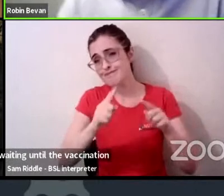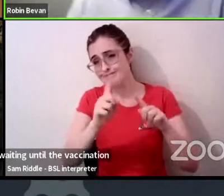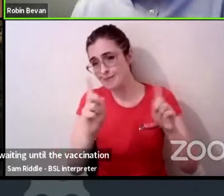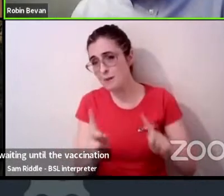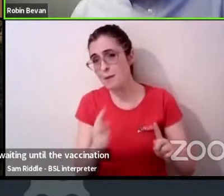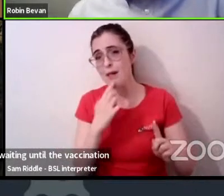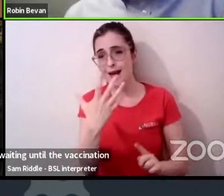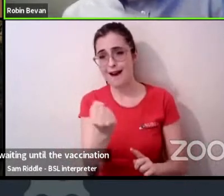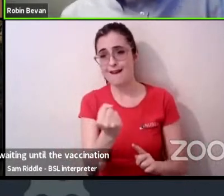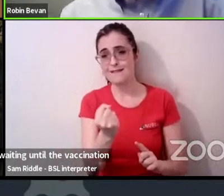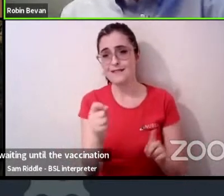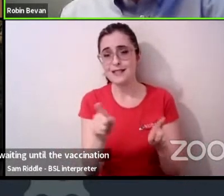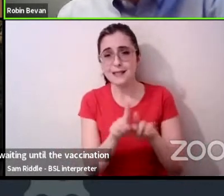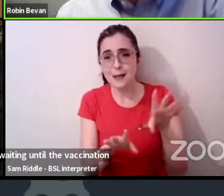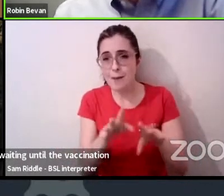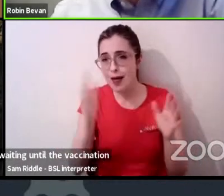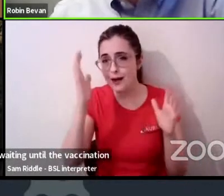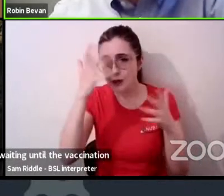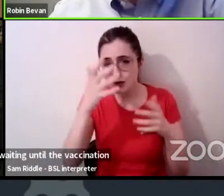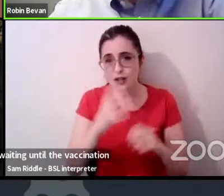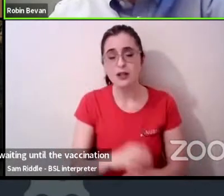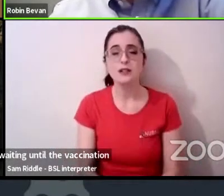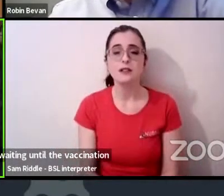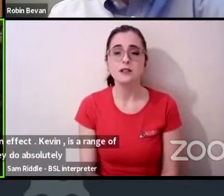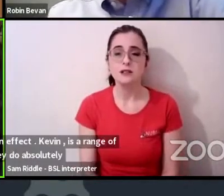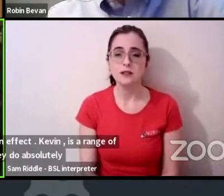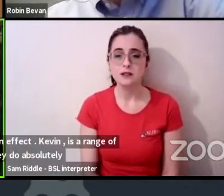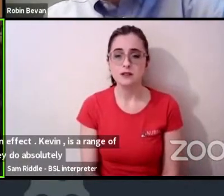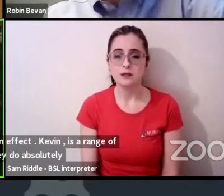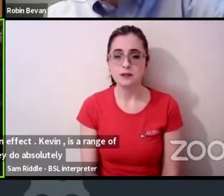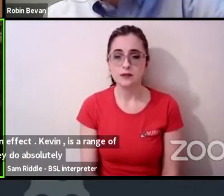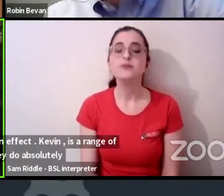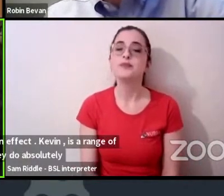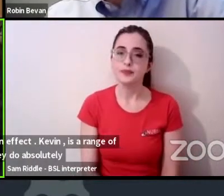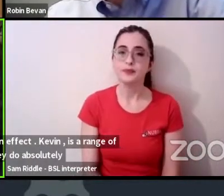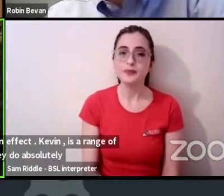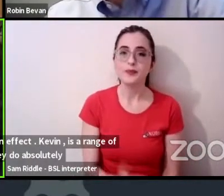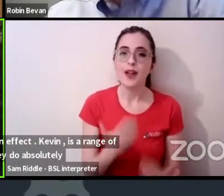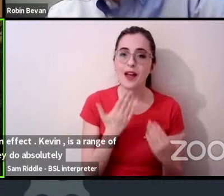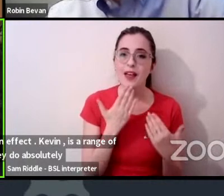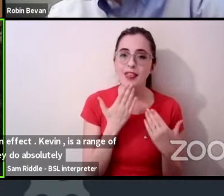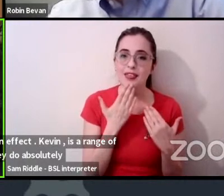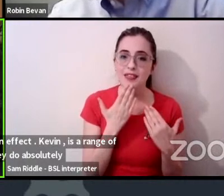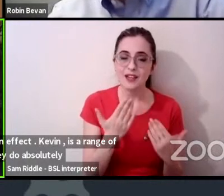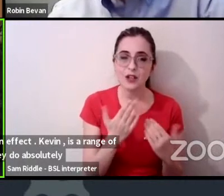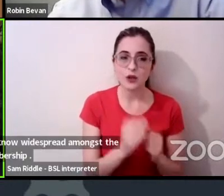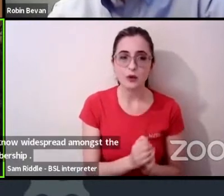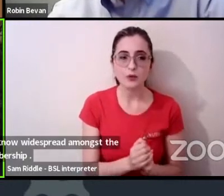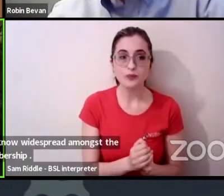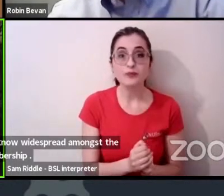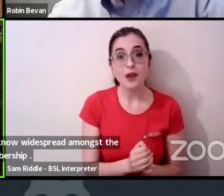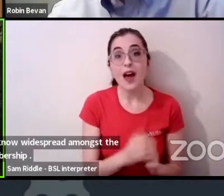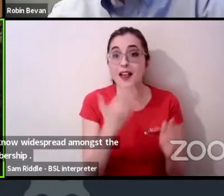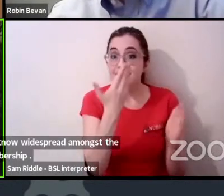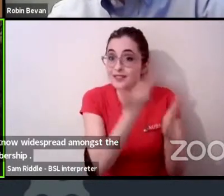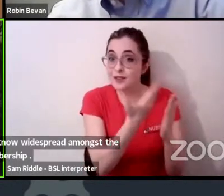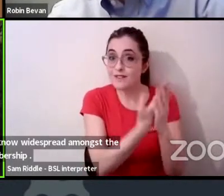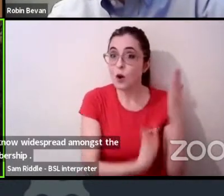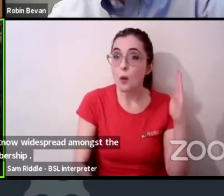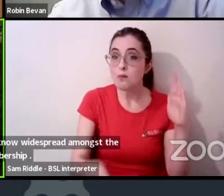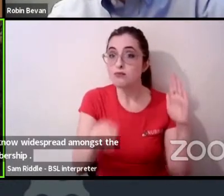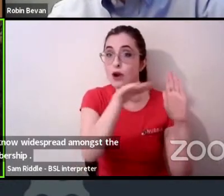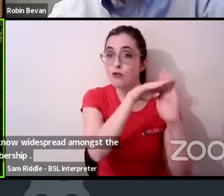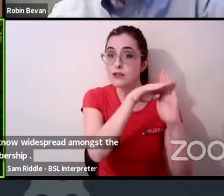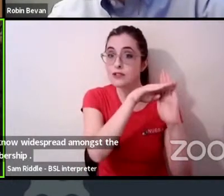those themes at this point. Thank you. Thank you very much, Robin. And like you say, that demand for priority